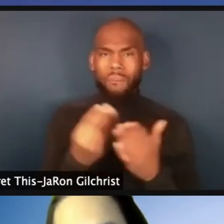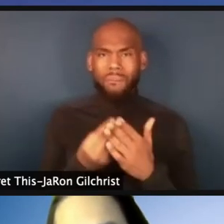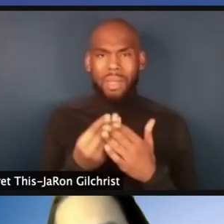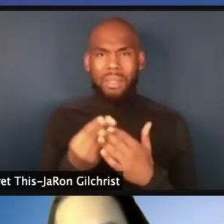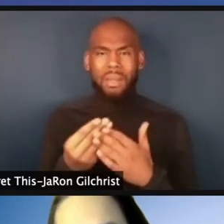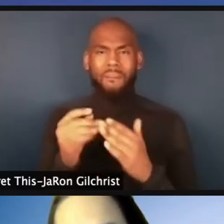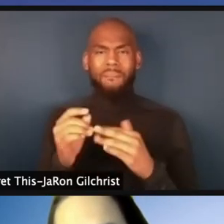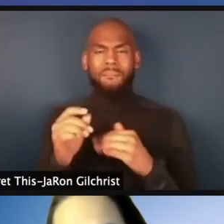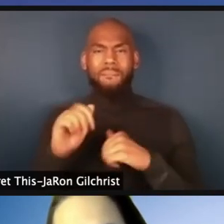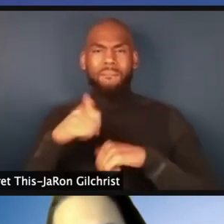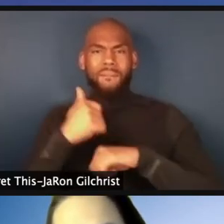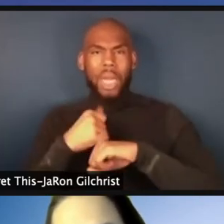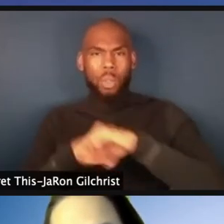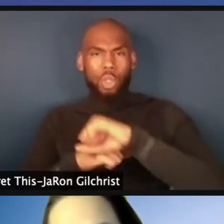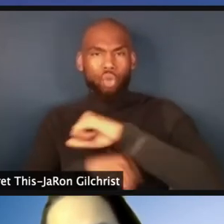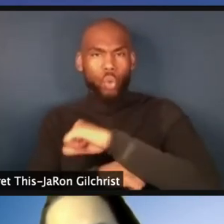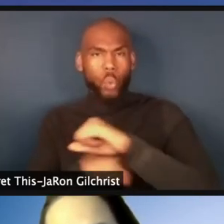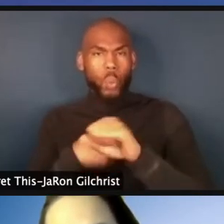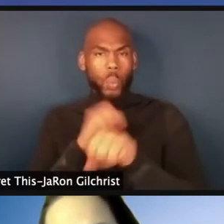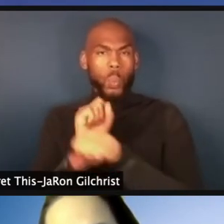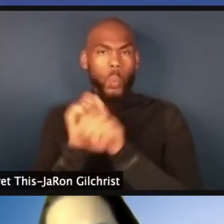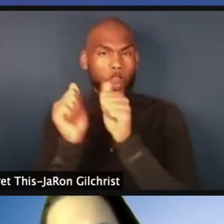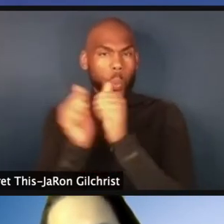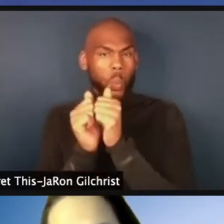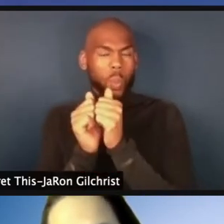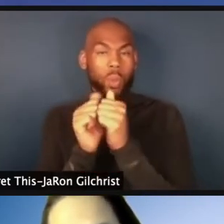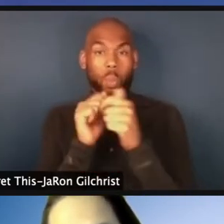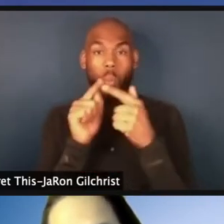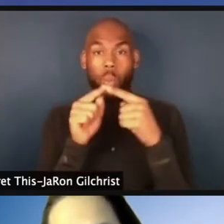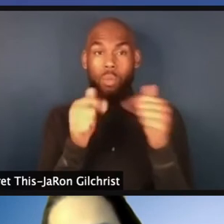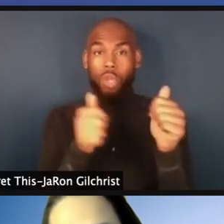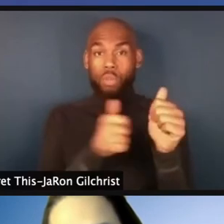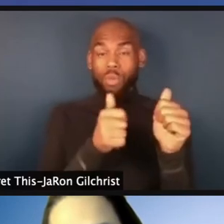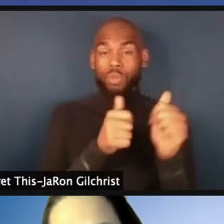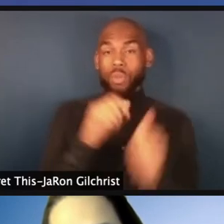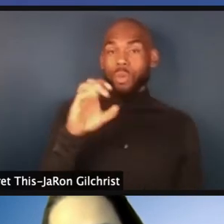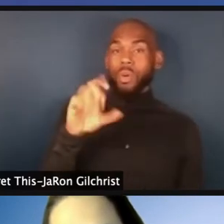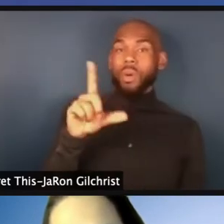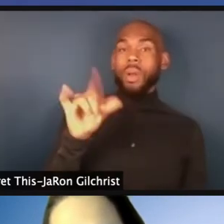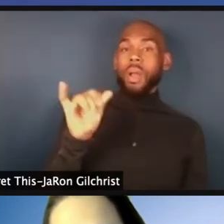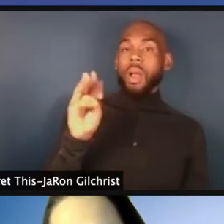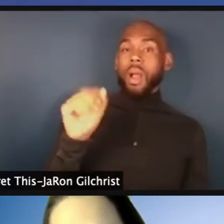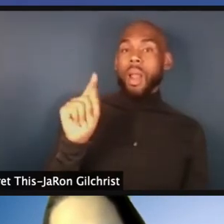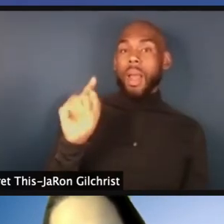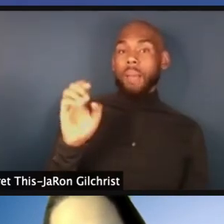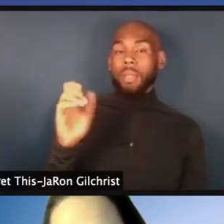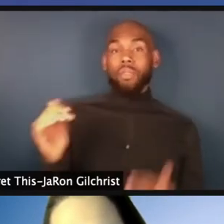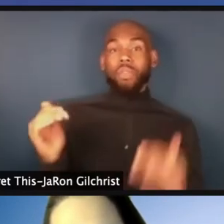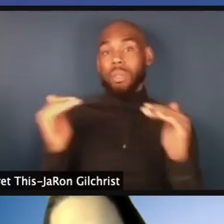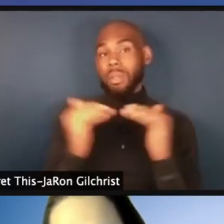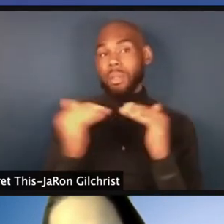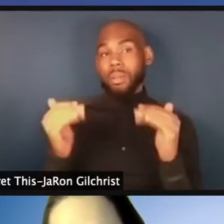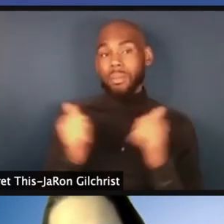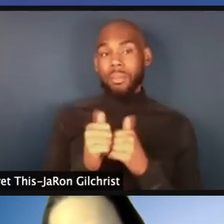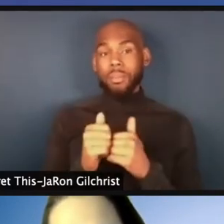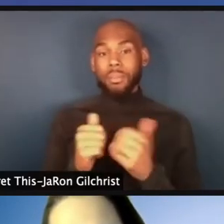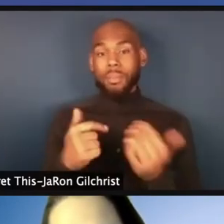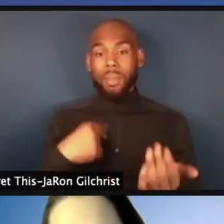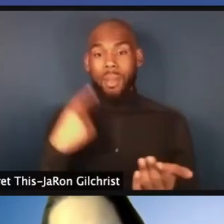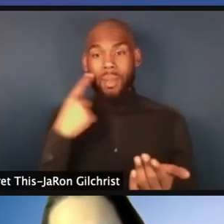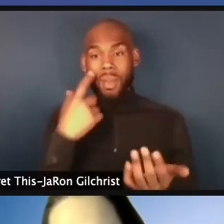work with as we pursue a climate justice. And Anna, I think I'd like to ask you that